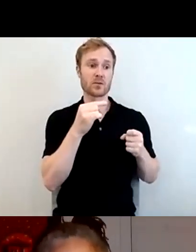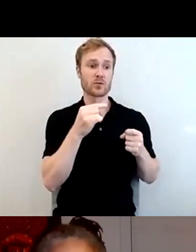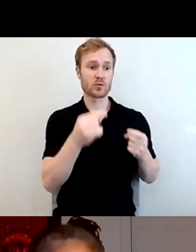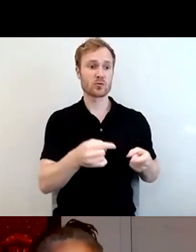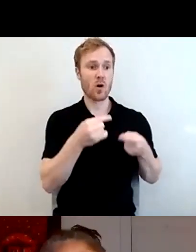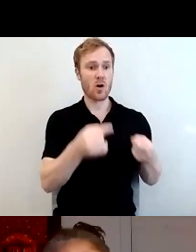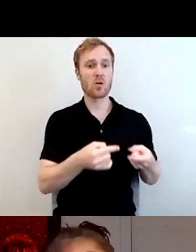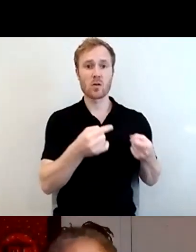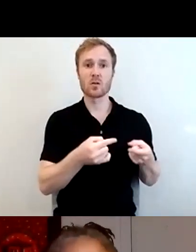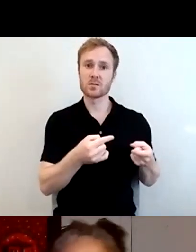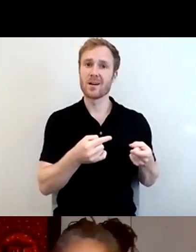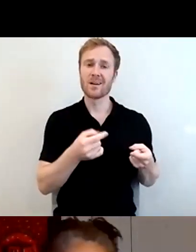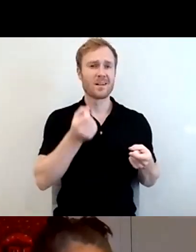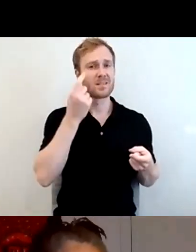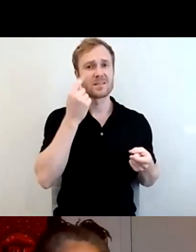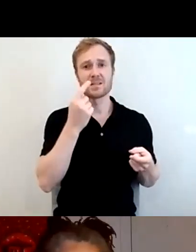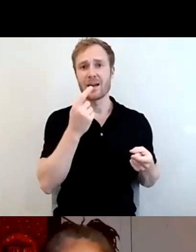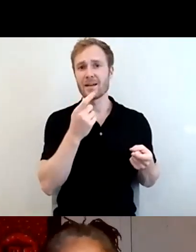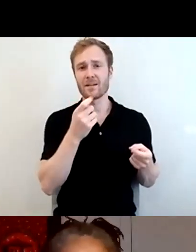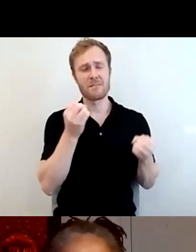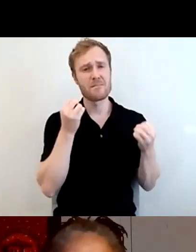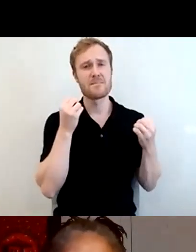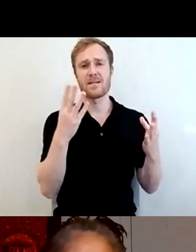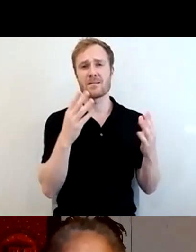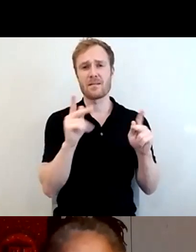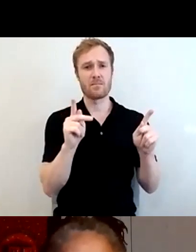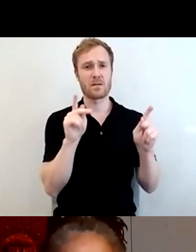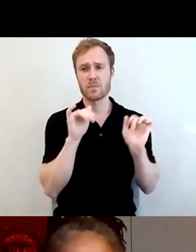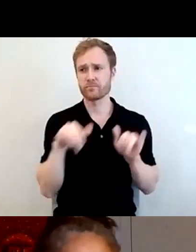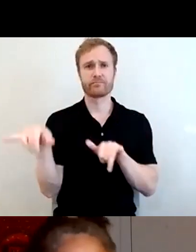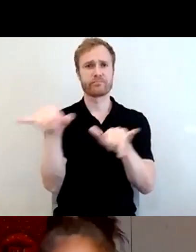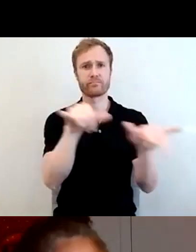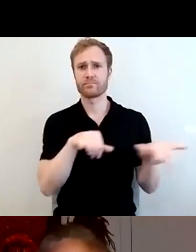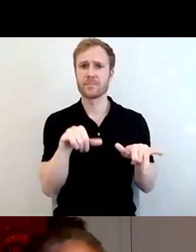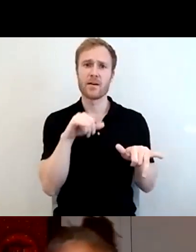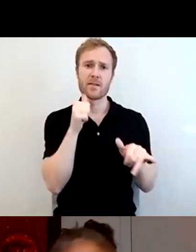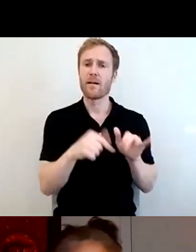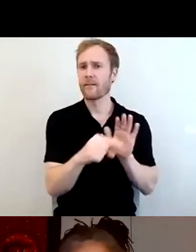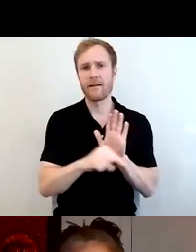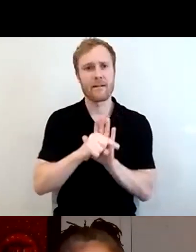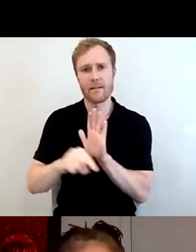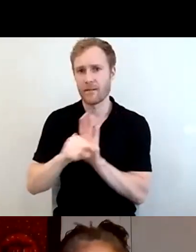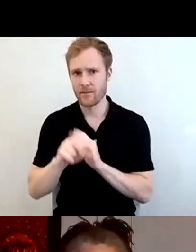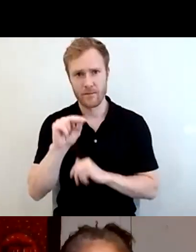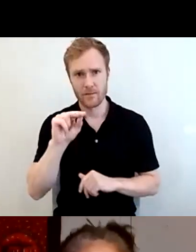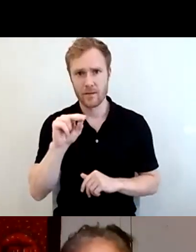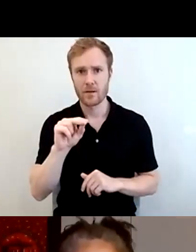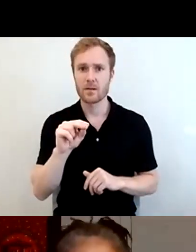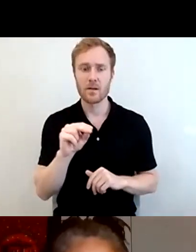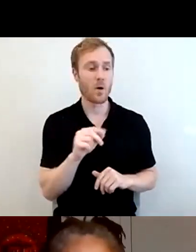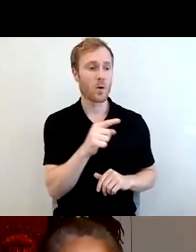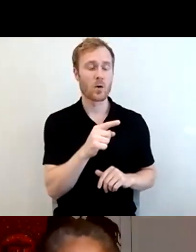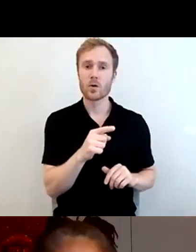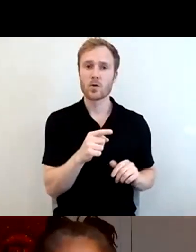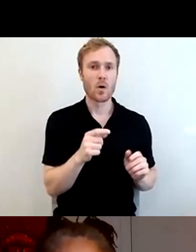and youth who are suffering, it is important to decenter and say, this, you didn't do anything. You live